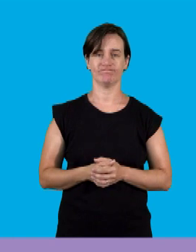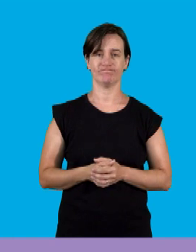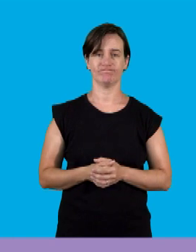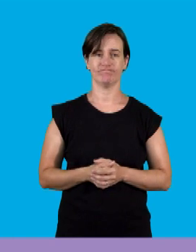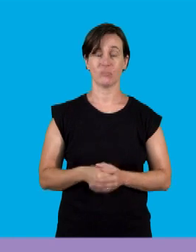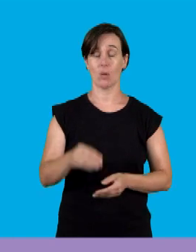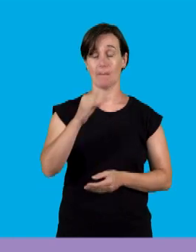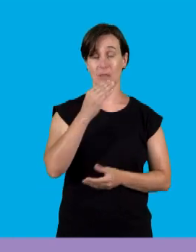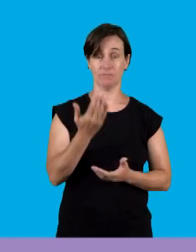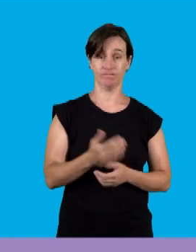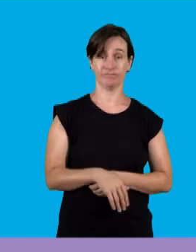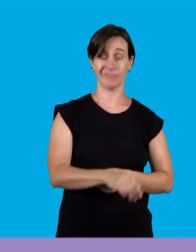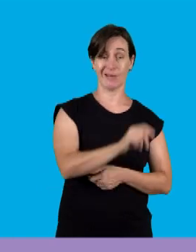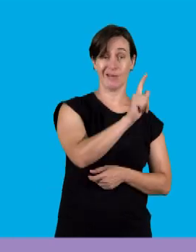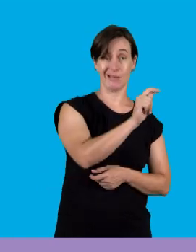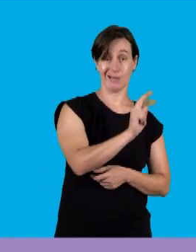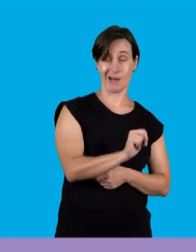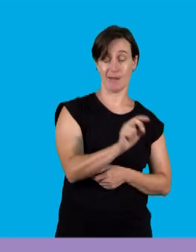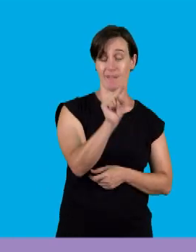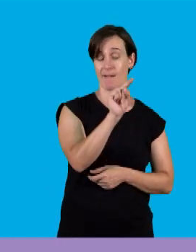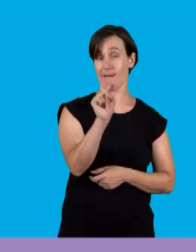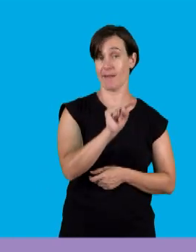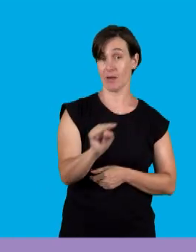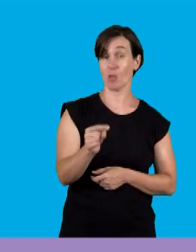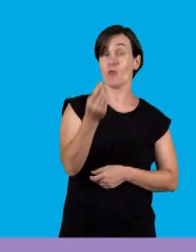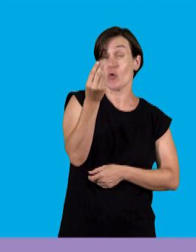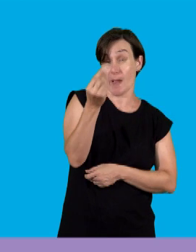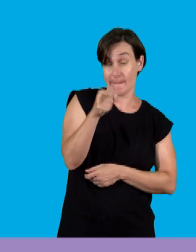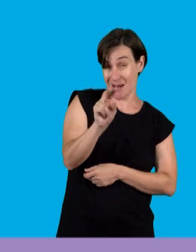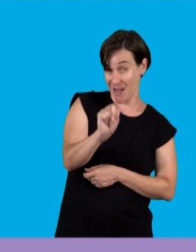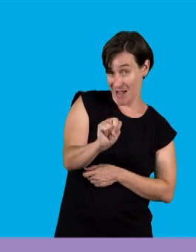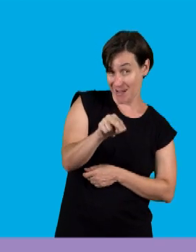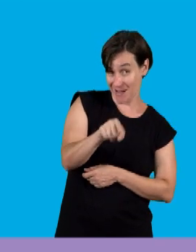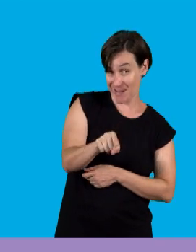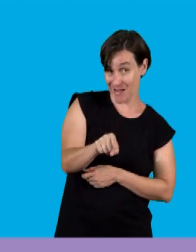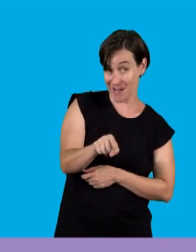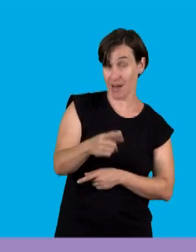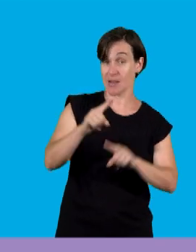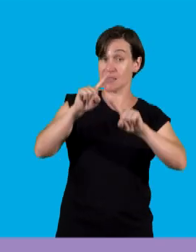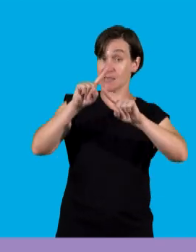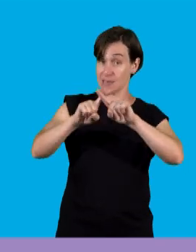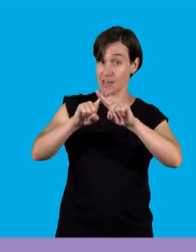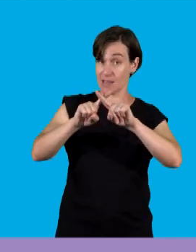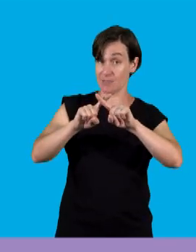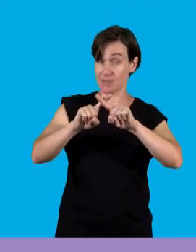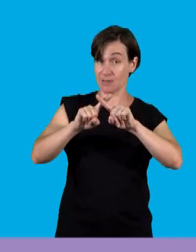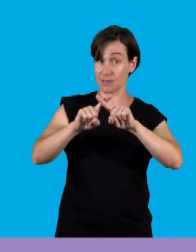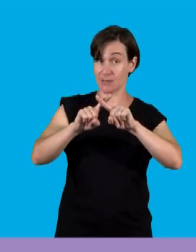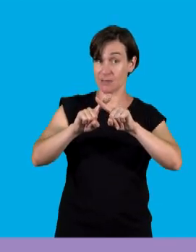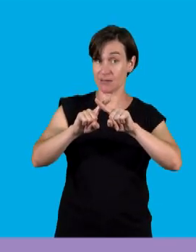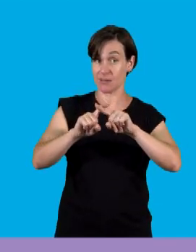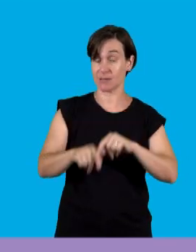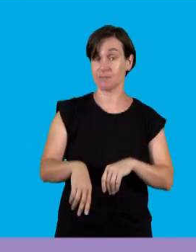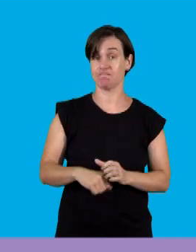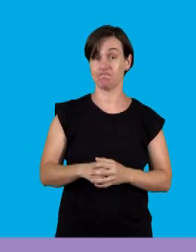term number or our figure number, and that is also represented by n. That is going to be multiplied by